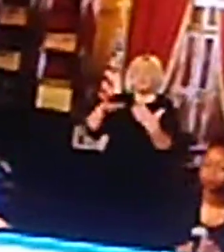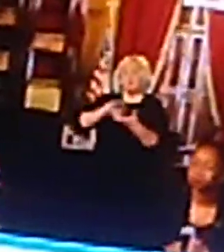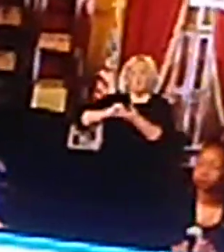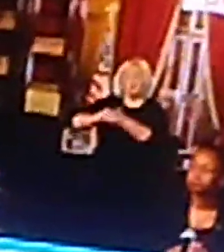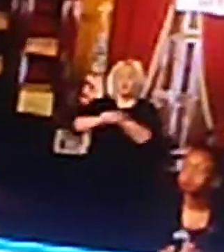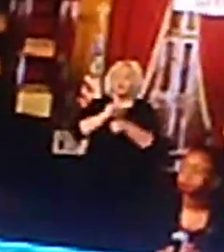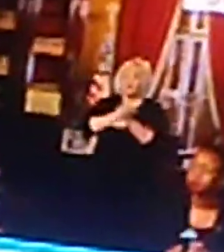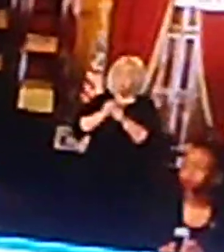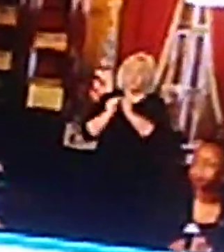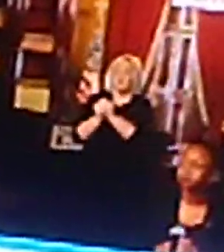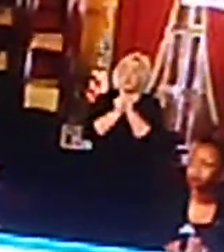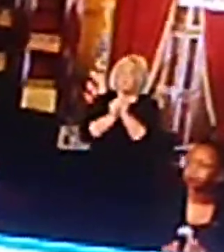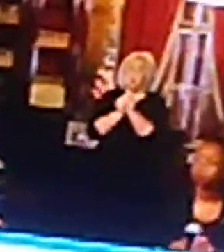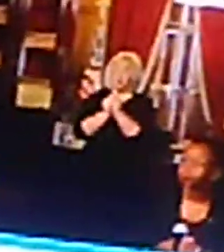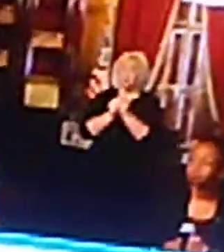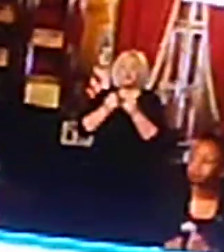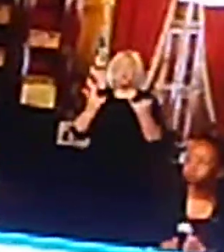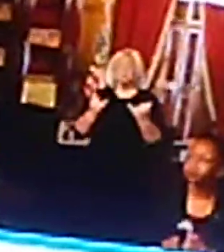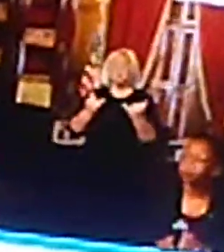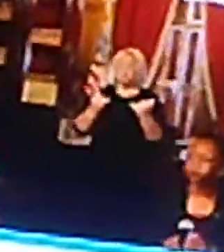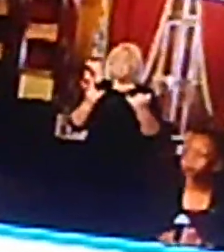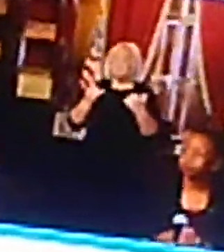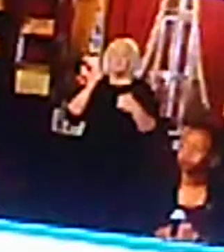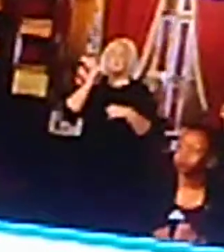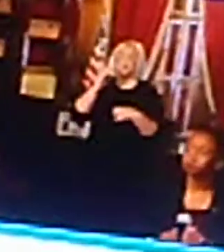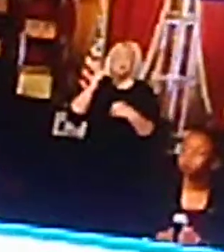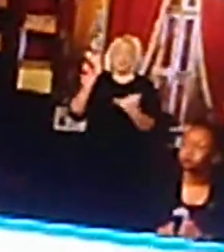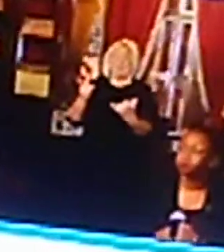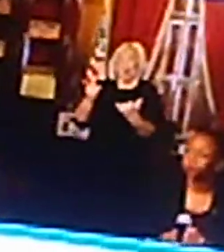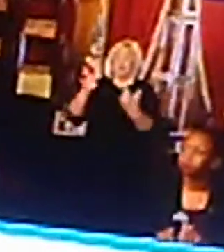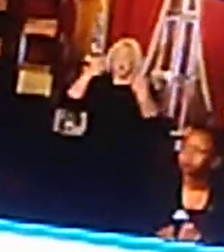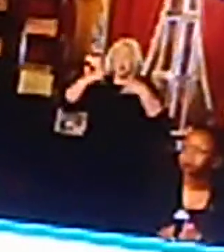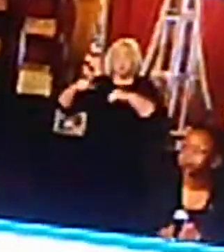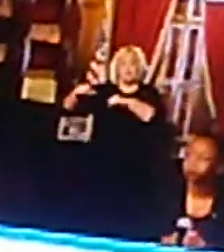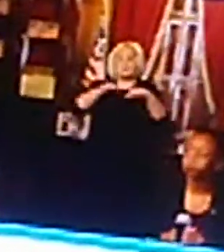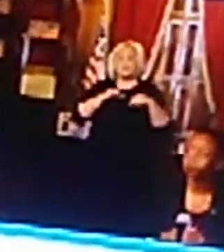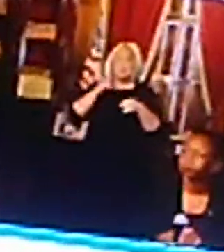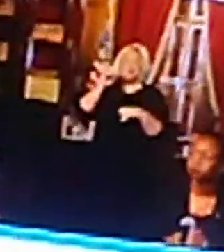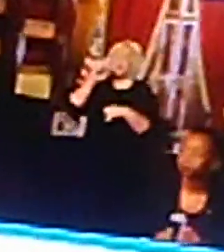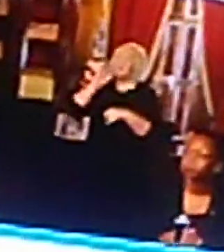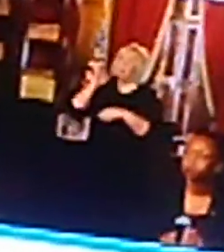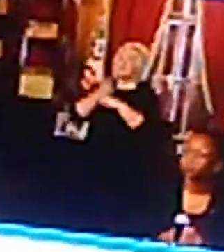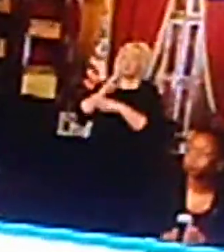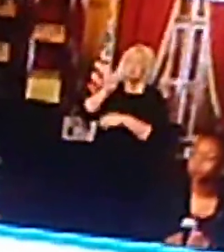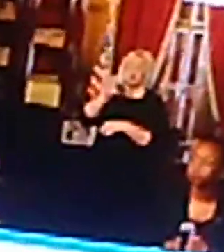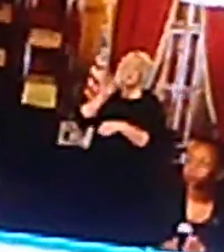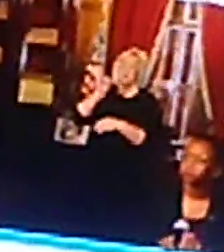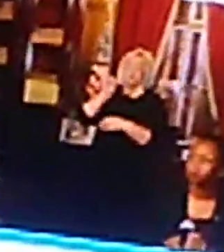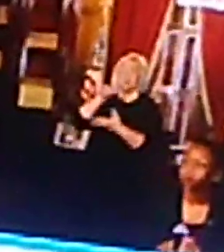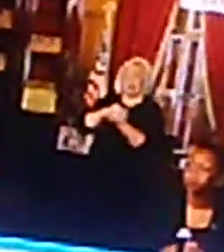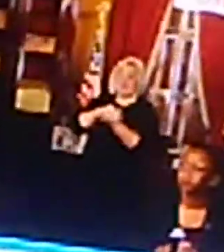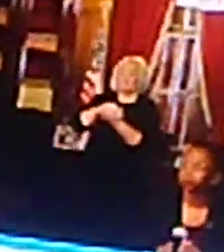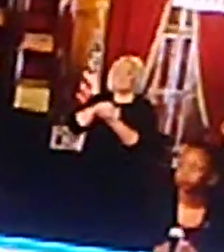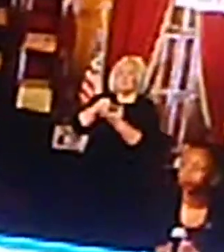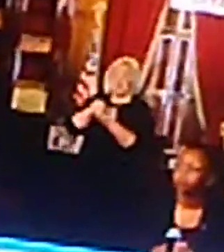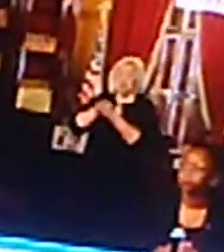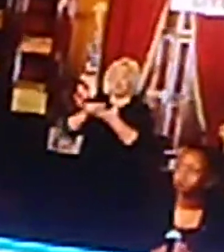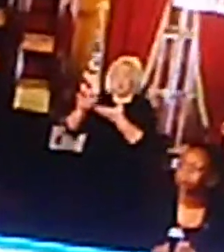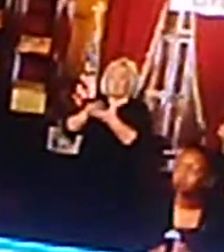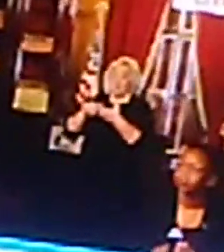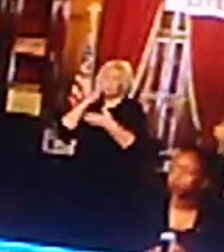this action, today, we will be committing $150 million to combat COVID-19. To date, the state has